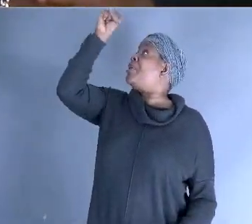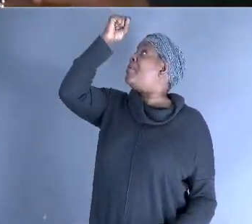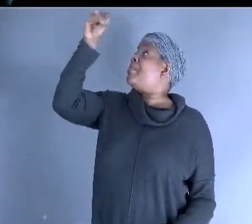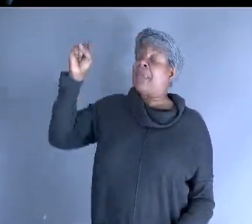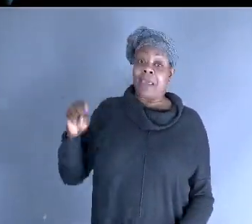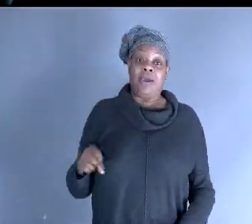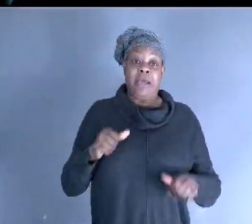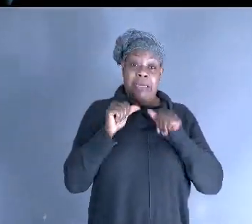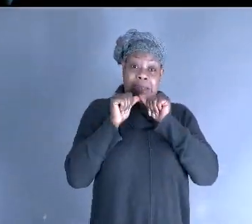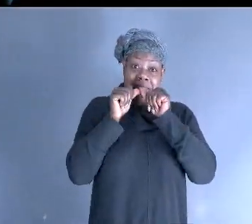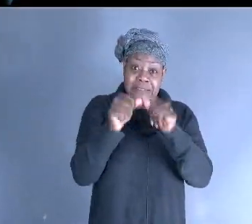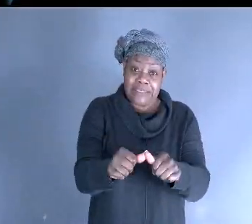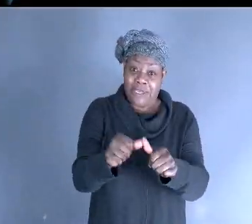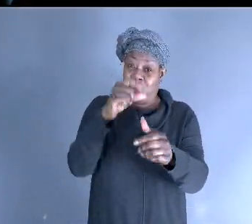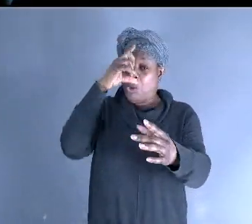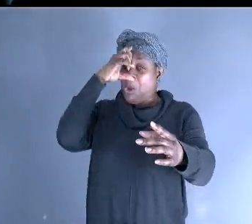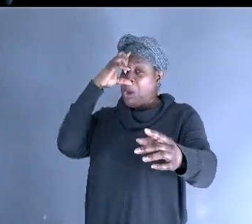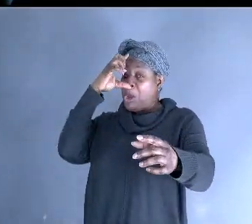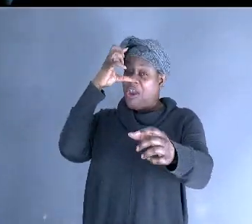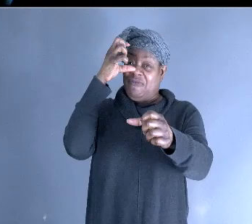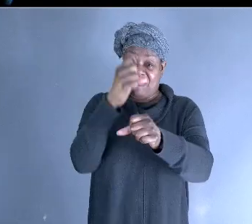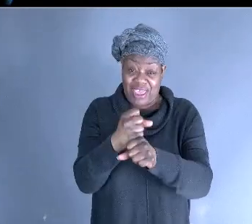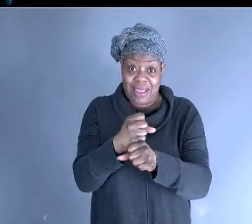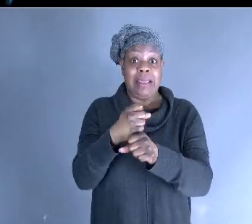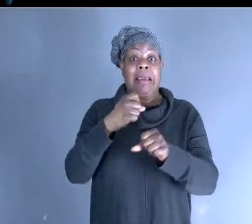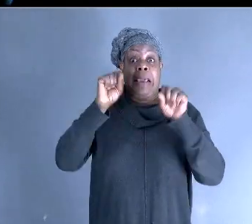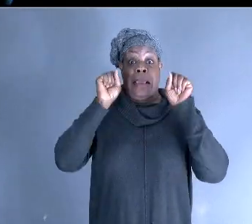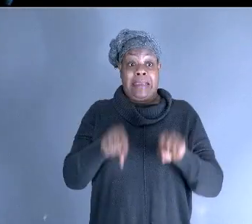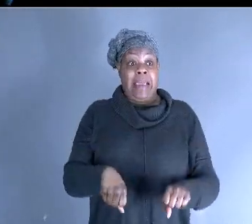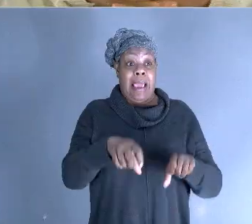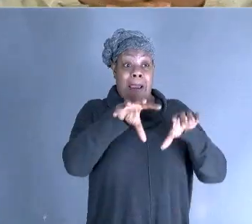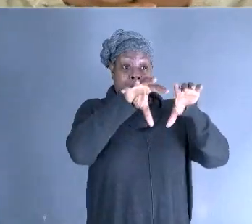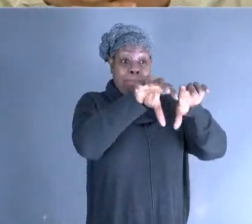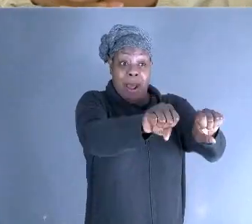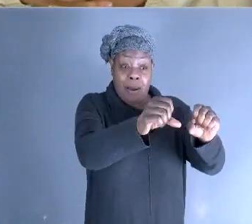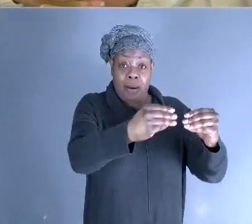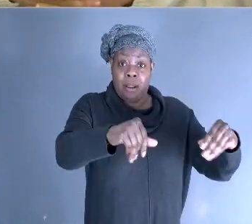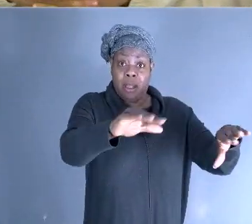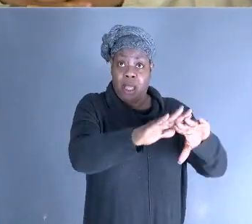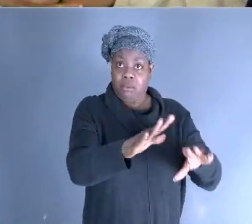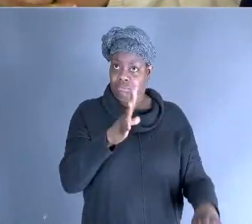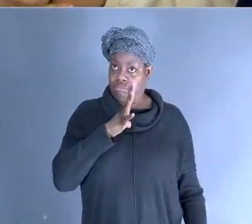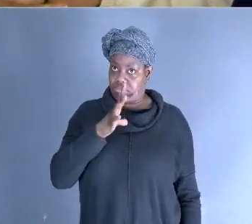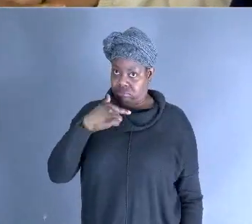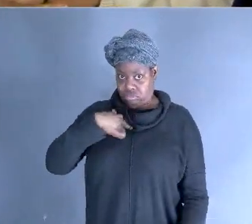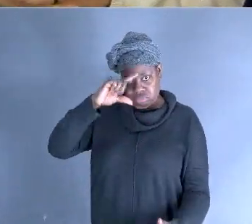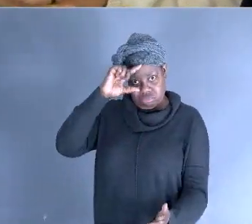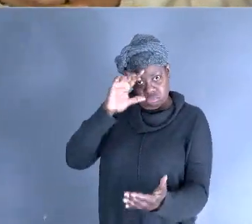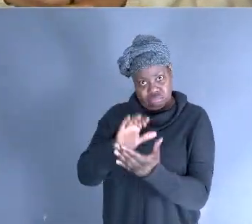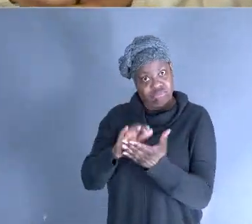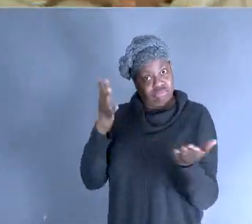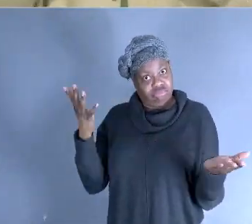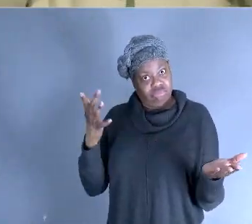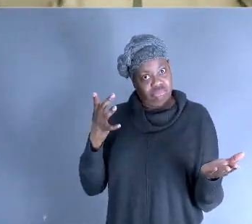we stand in faith, that the land is already ours, then that is what I believe.